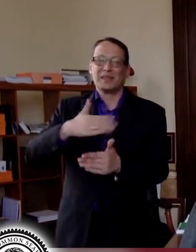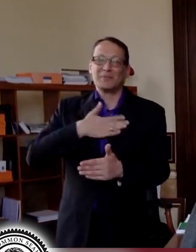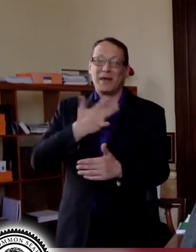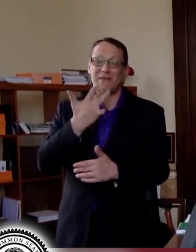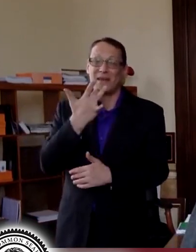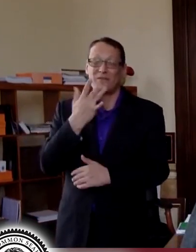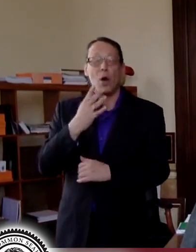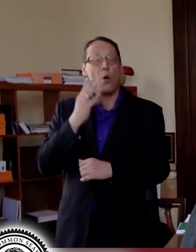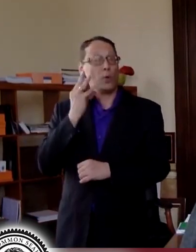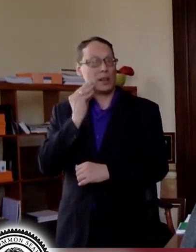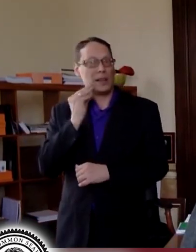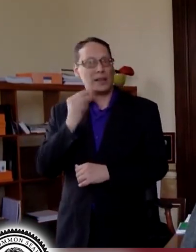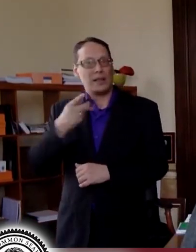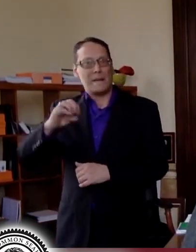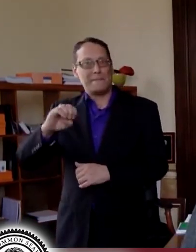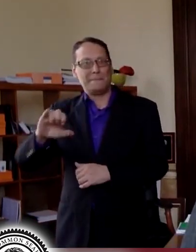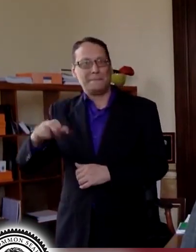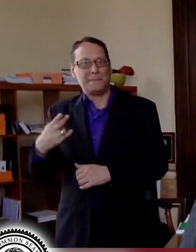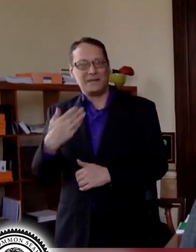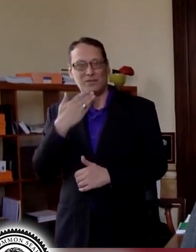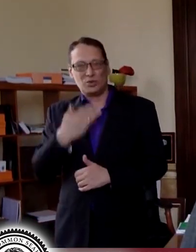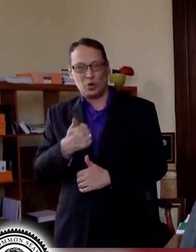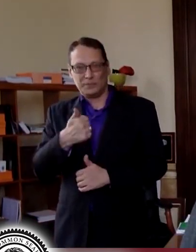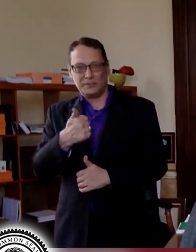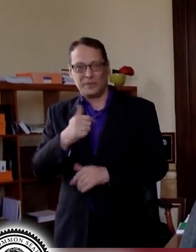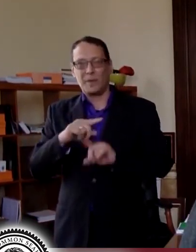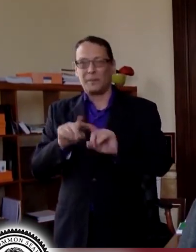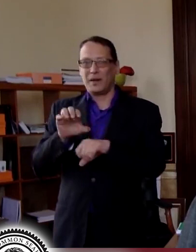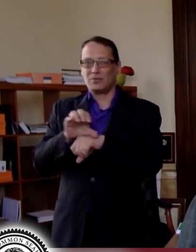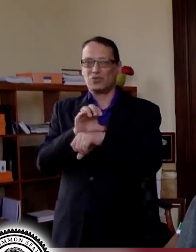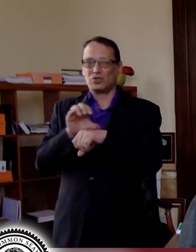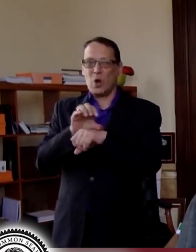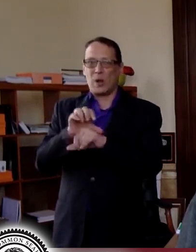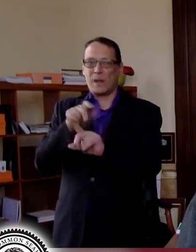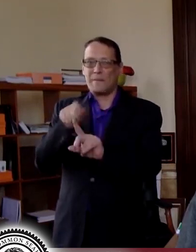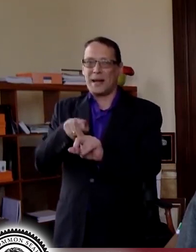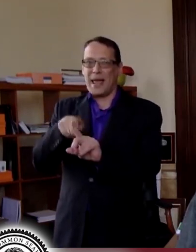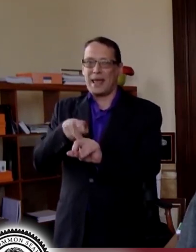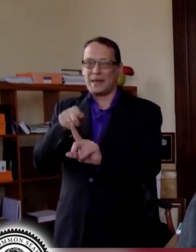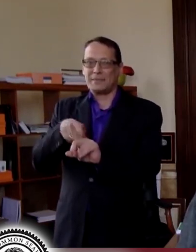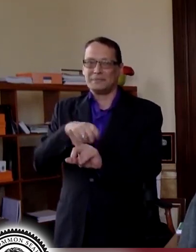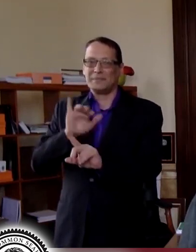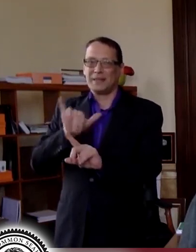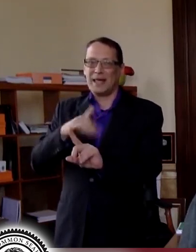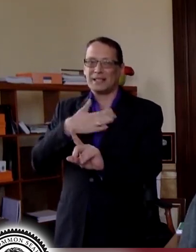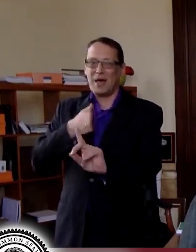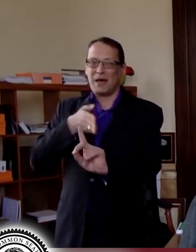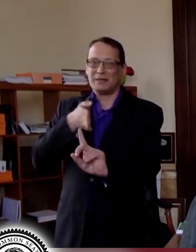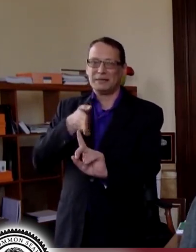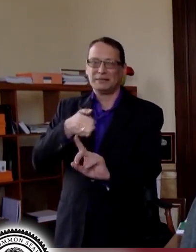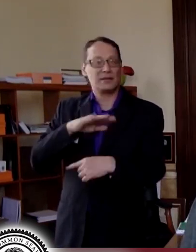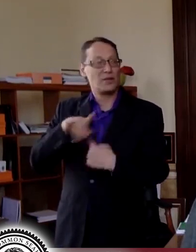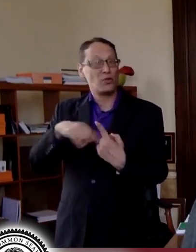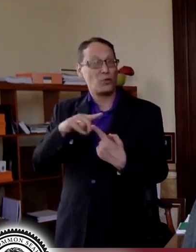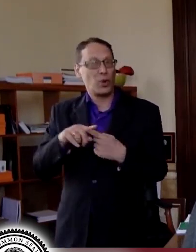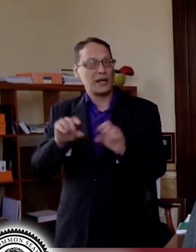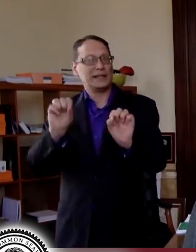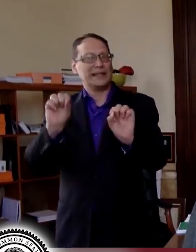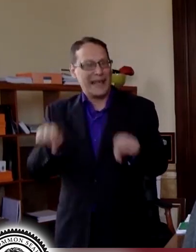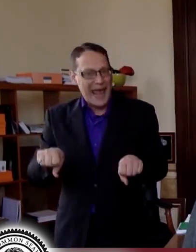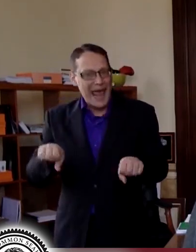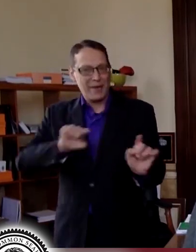like the peach. Also, peach is good, but chocolate banana is my go-to. So then when do we get to go to Ted Drew's?